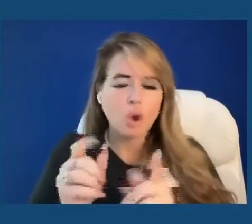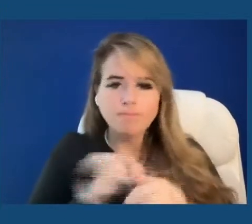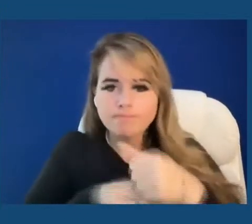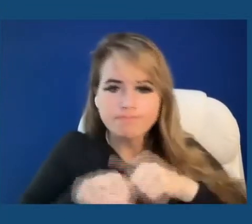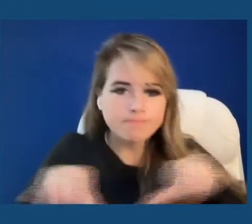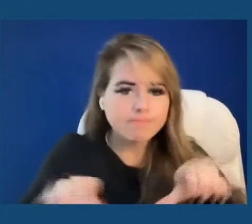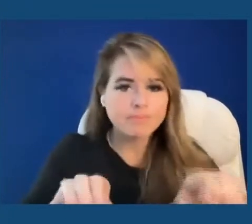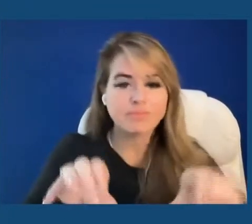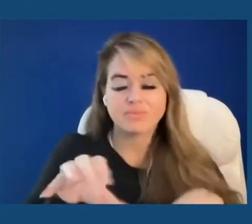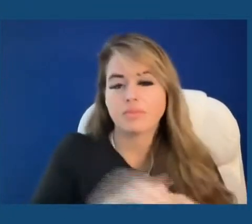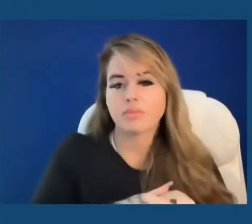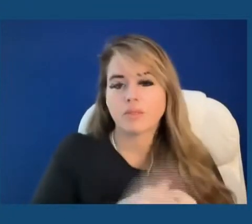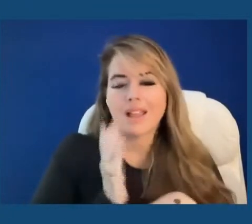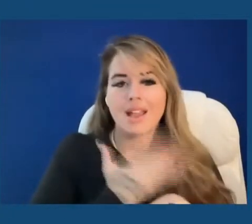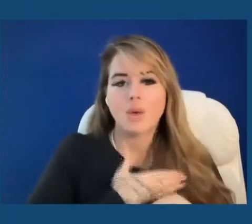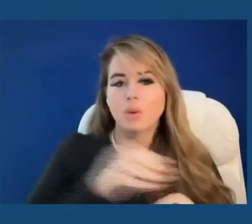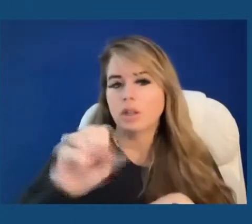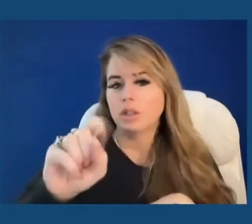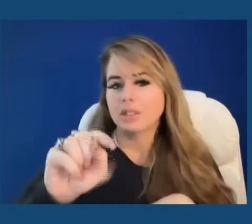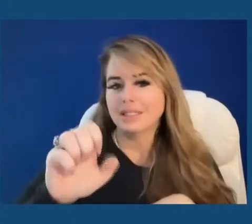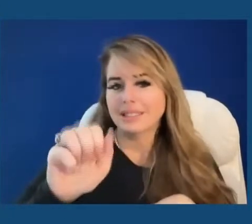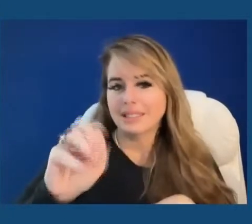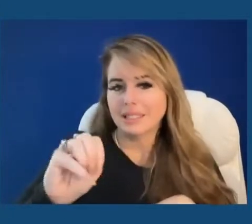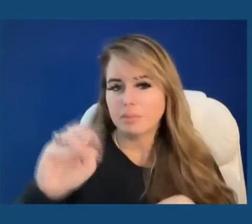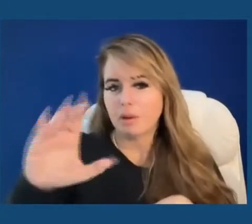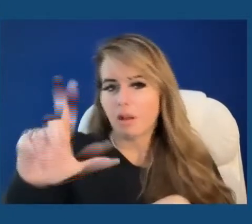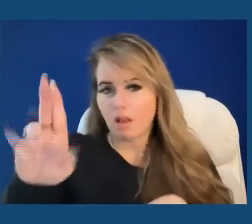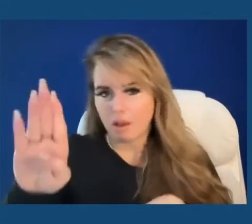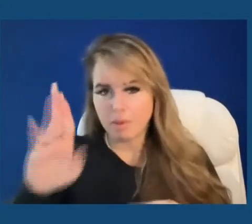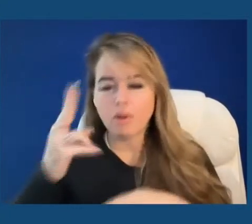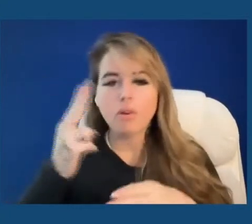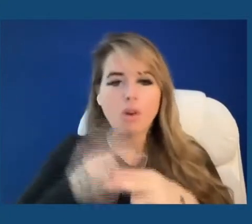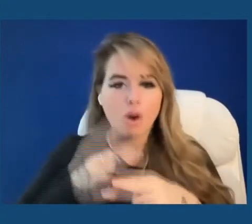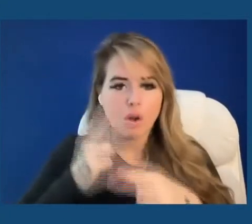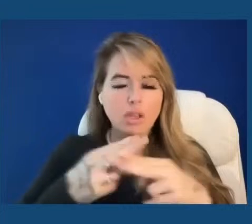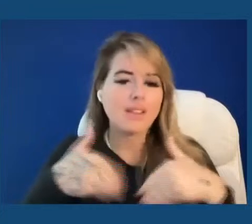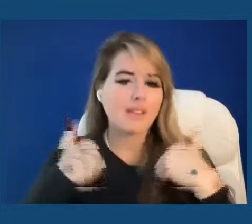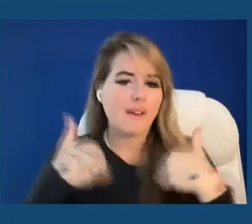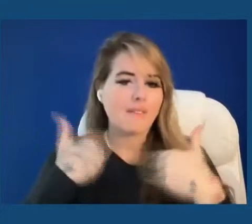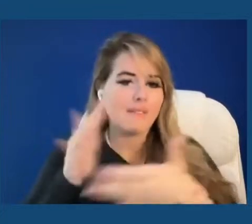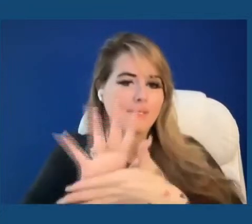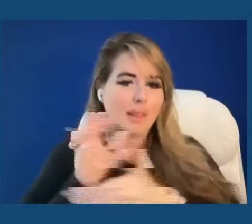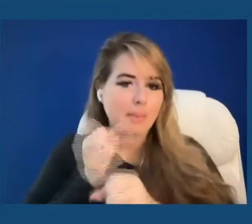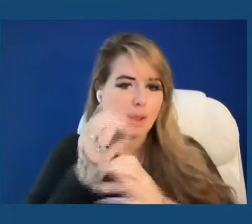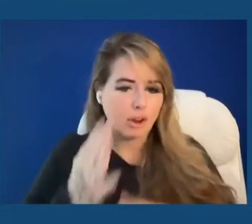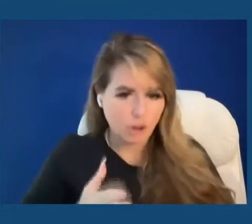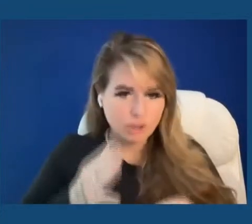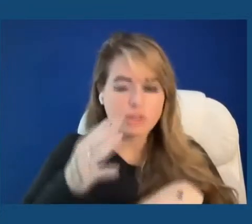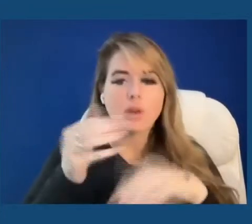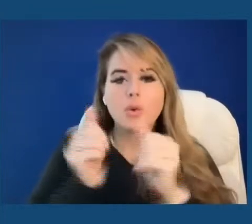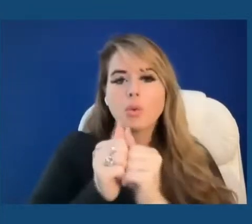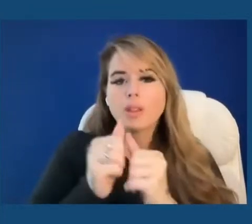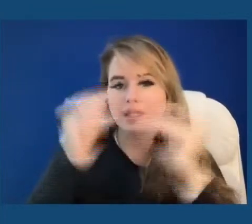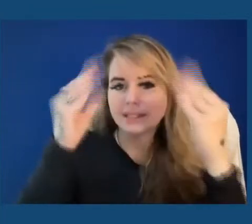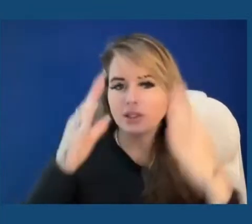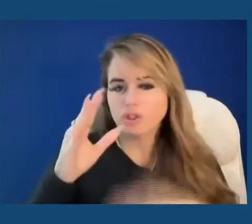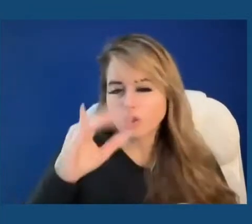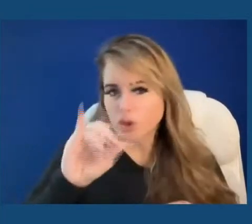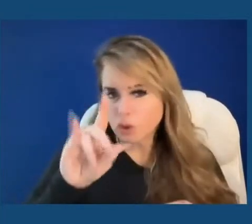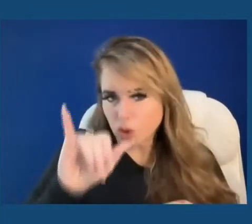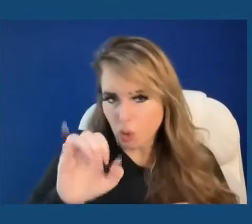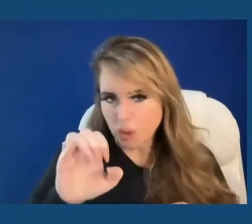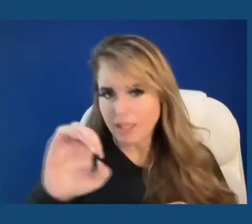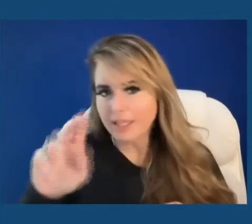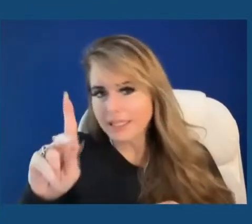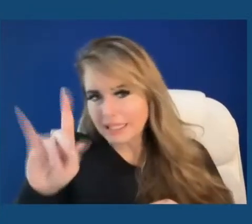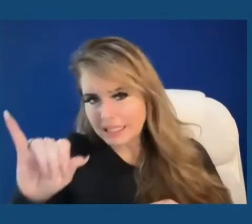CCOM's STEAM Club, who call themselves the Young Filmmakers of Montauk, with their teacher Jody Kennedy and the help of Montauk